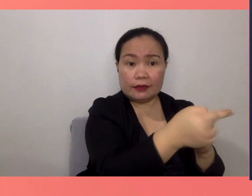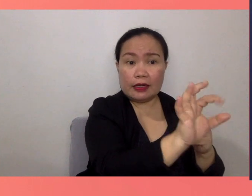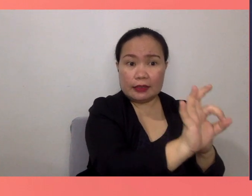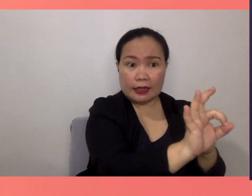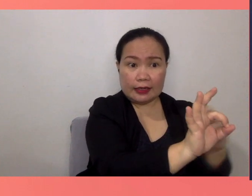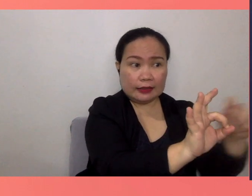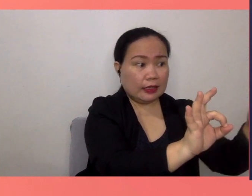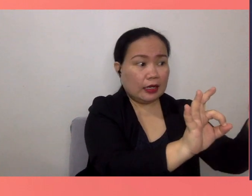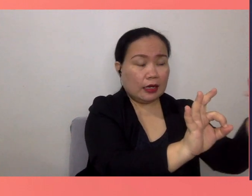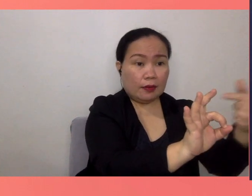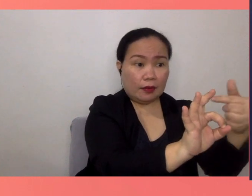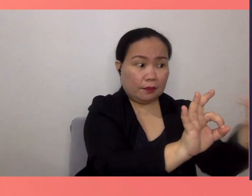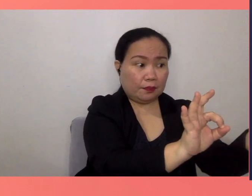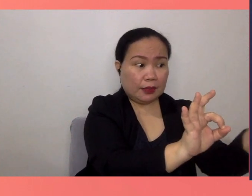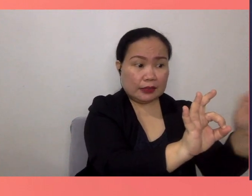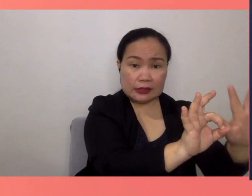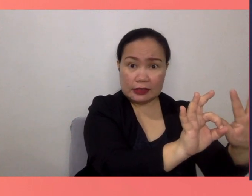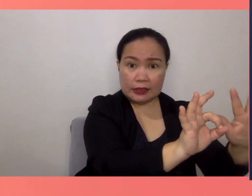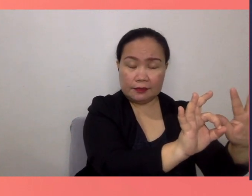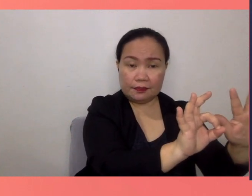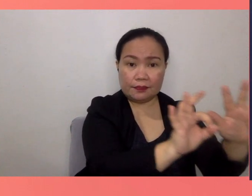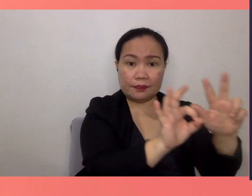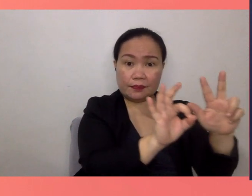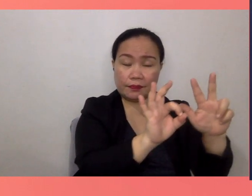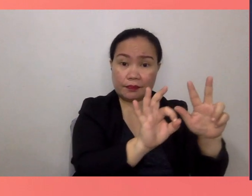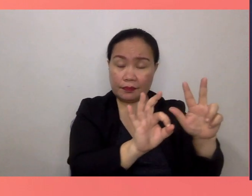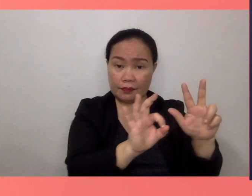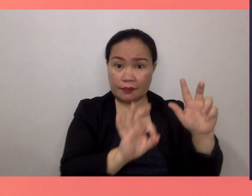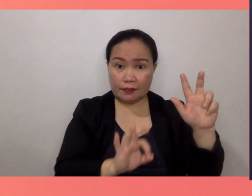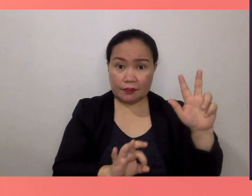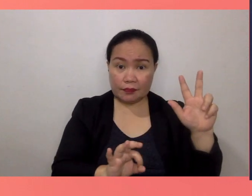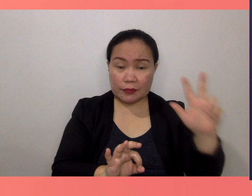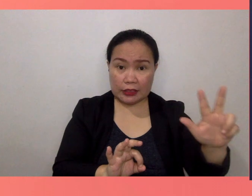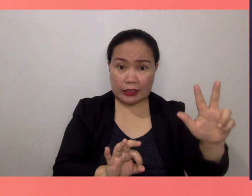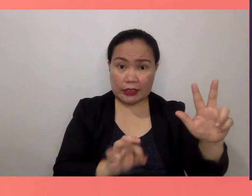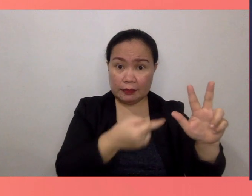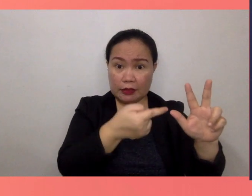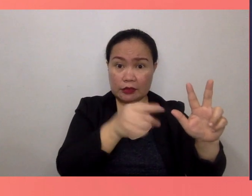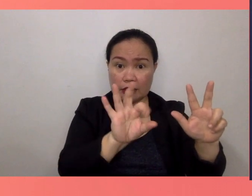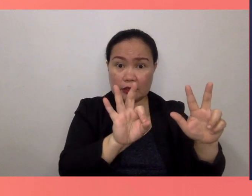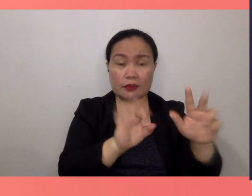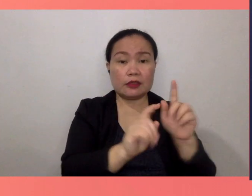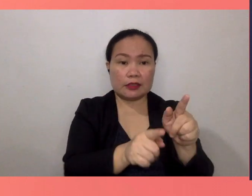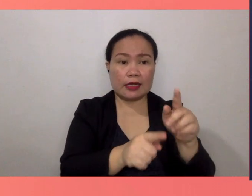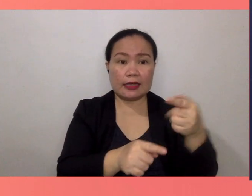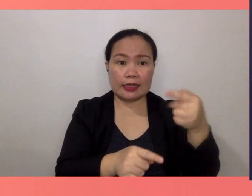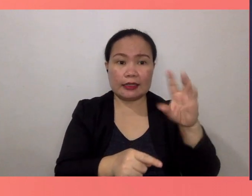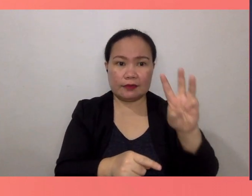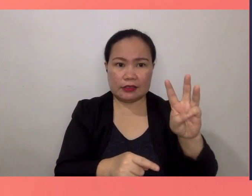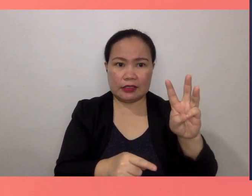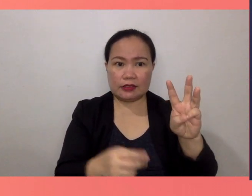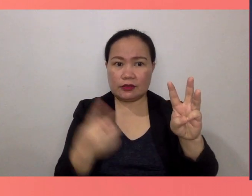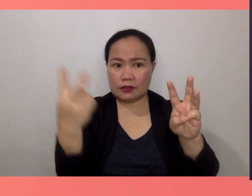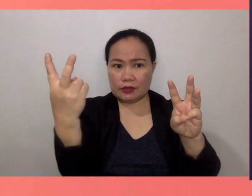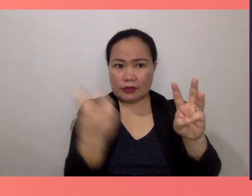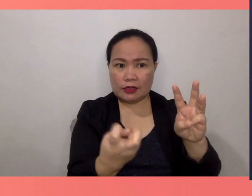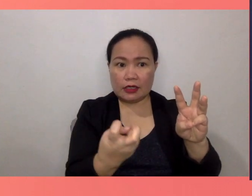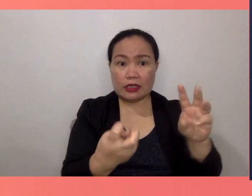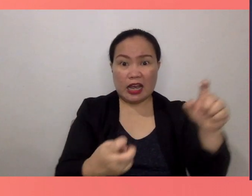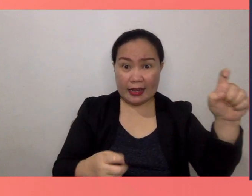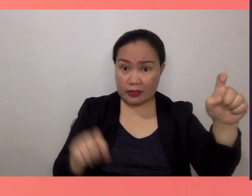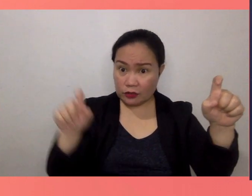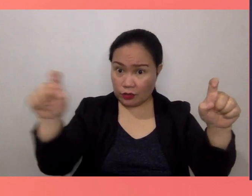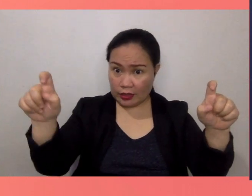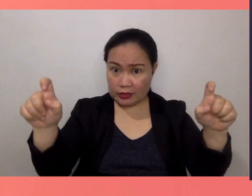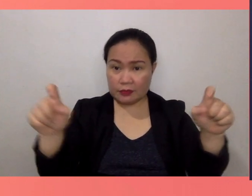equation. So, negative 1 squared is equal to square root of x squared. And negative 1 squared, negative 1 times negative 1, that is positive